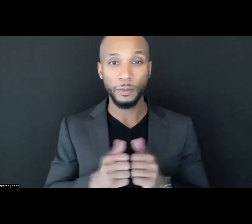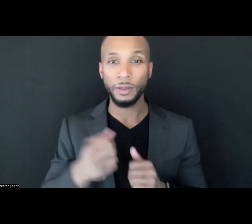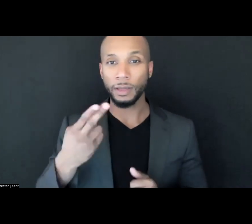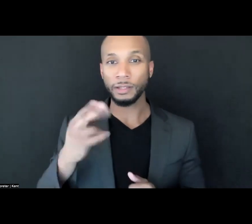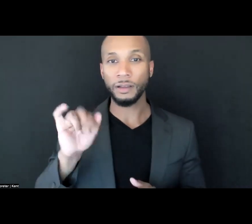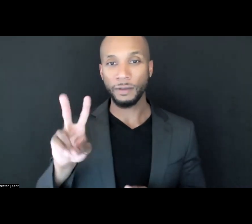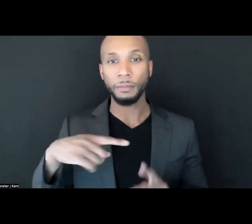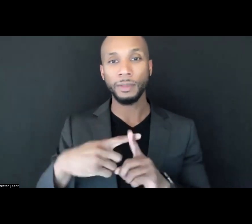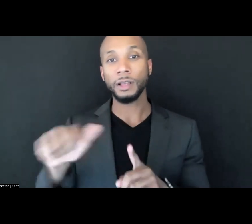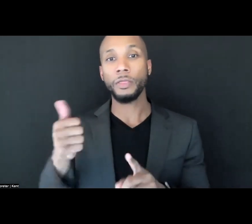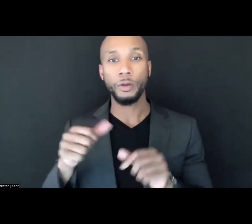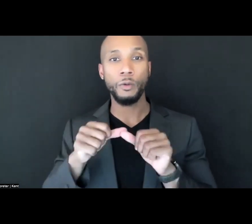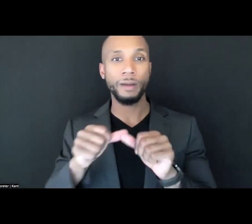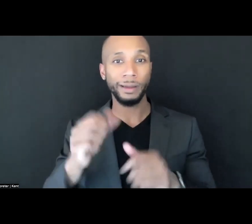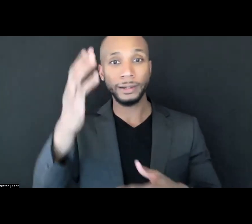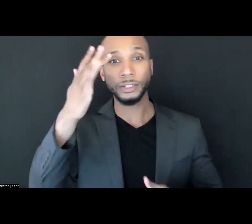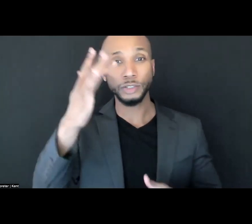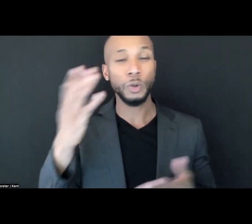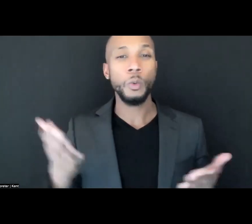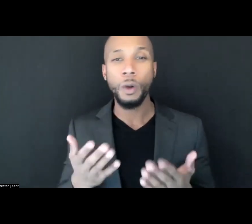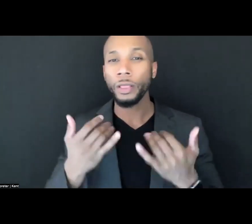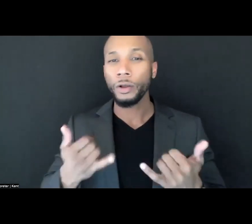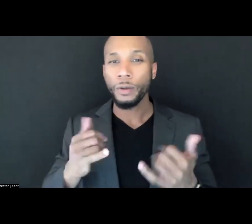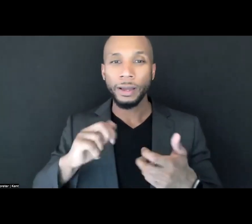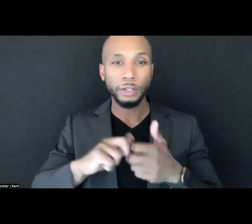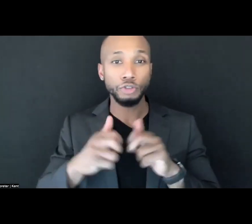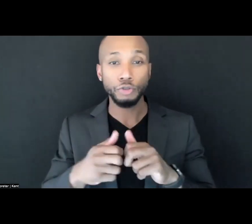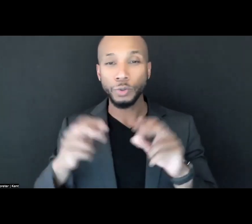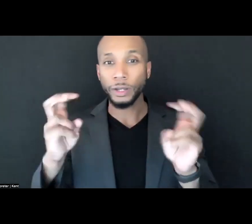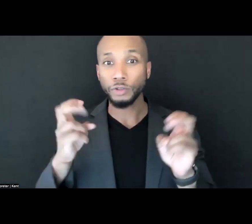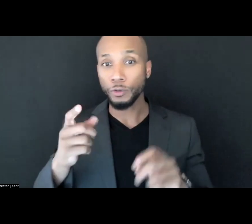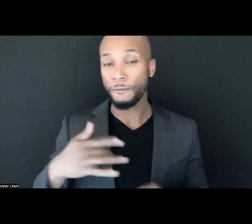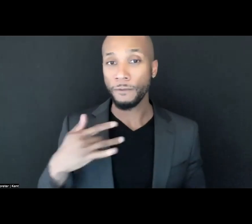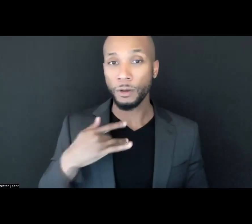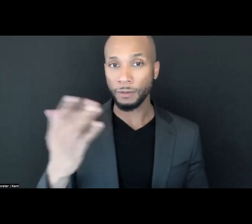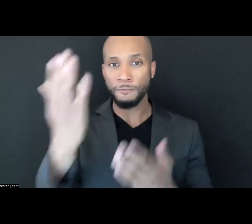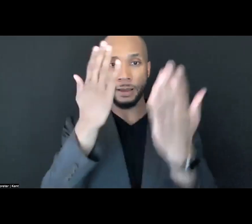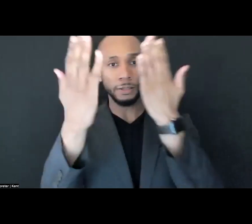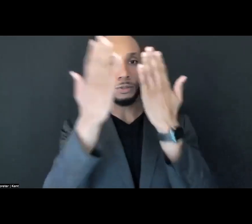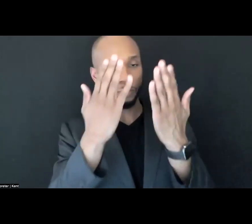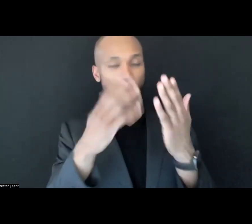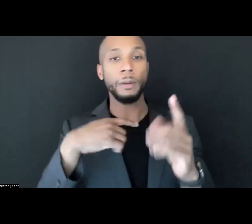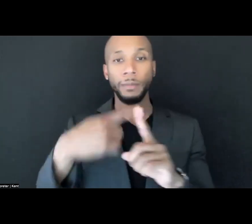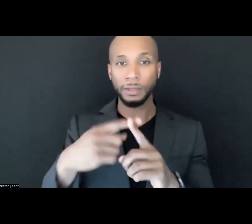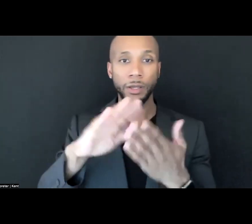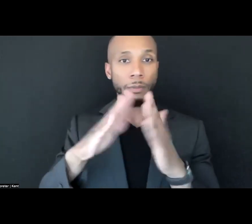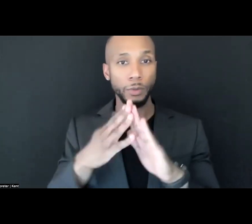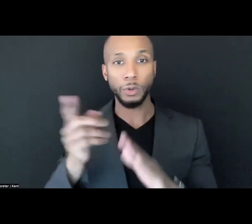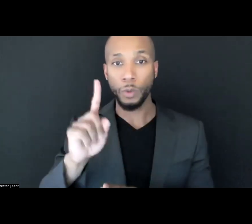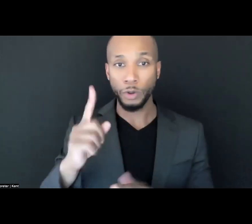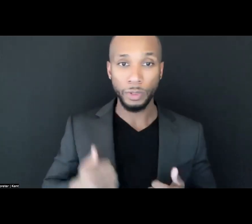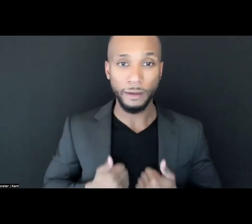chronic conditions, what are the current issues that you feel are facing you and the community where you're